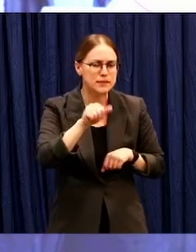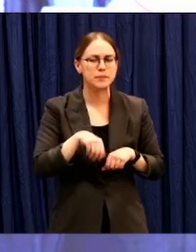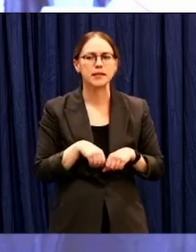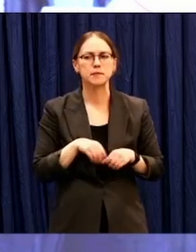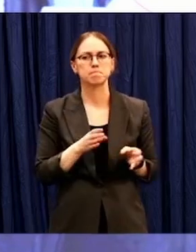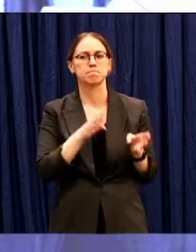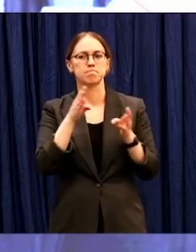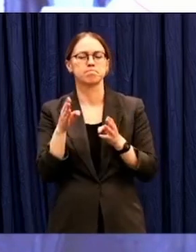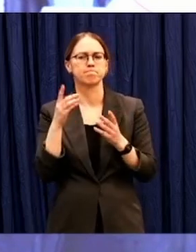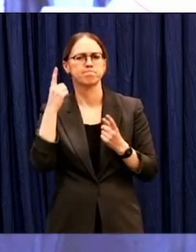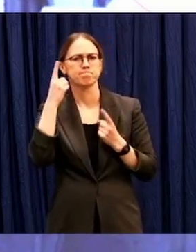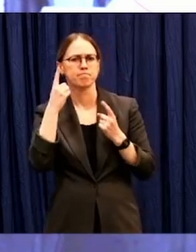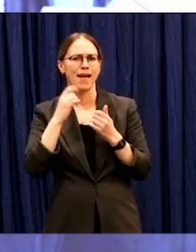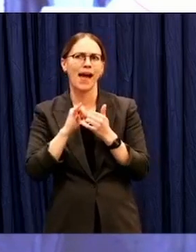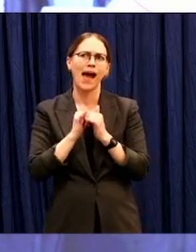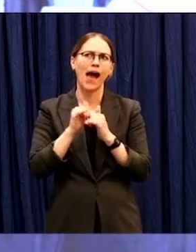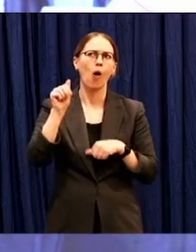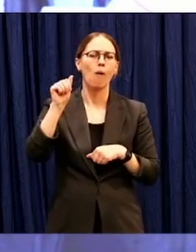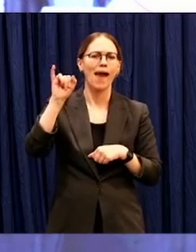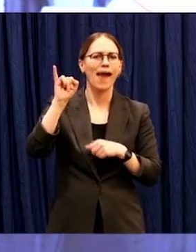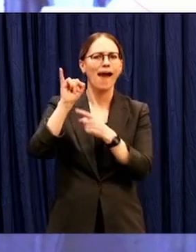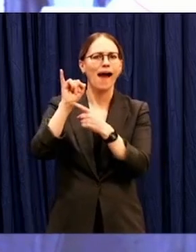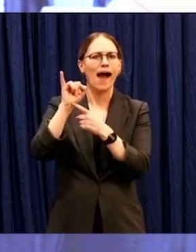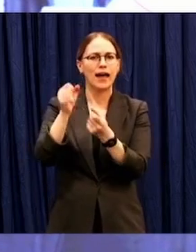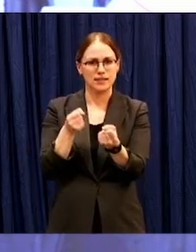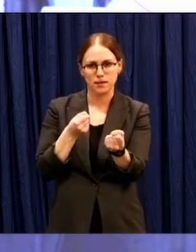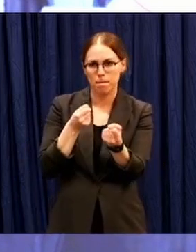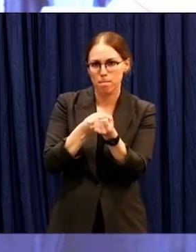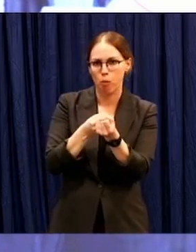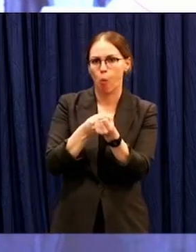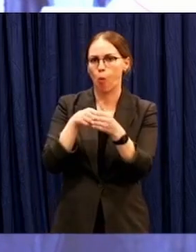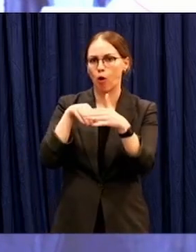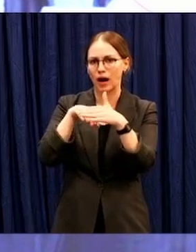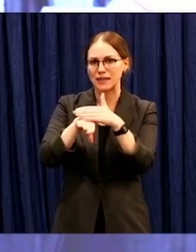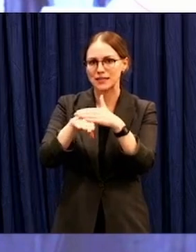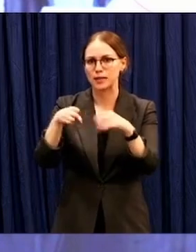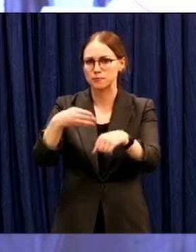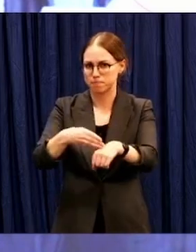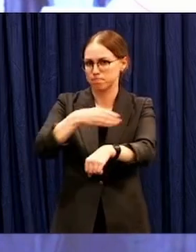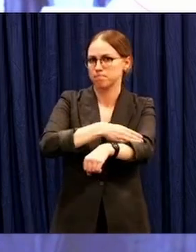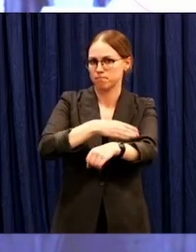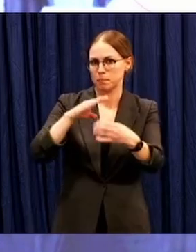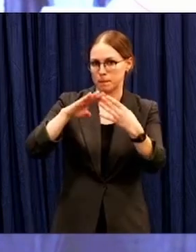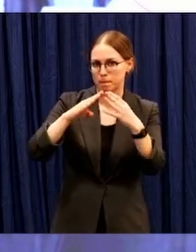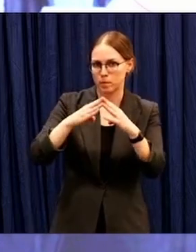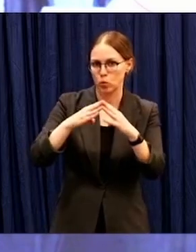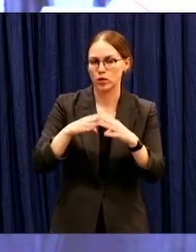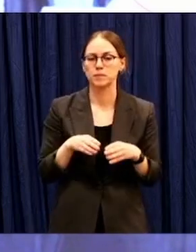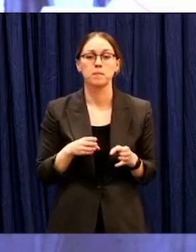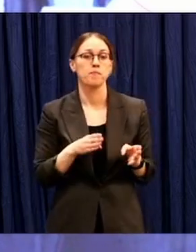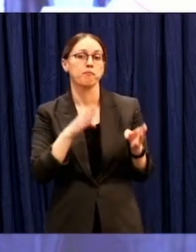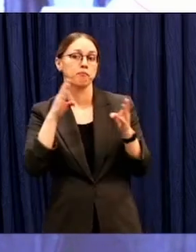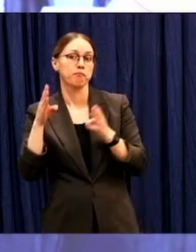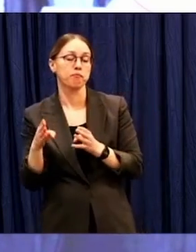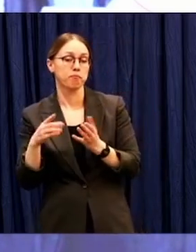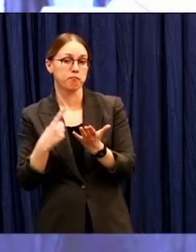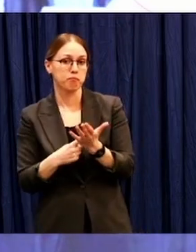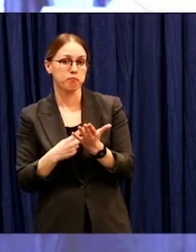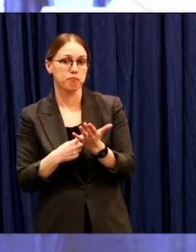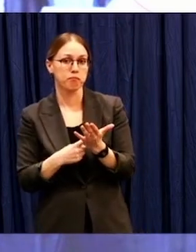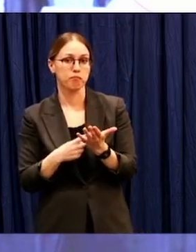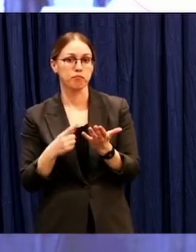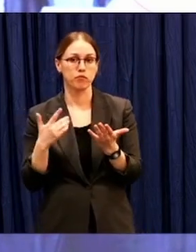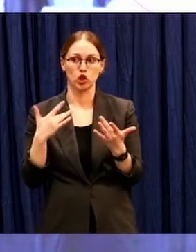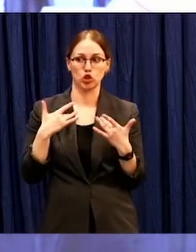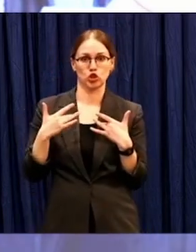considerations for how artificial intelligence can support accessibility in the community, to also being concerned about how there